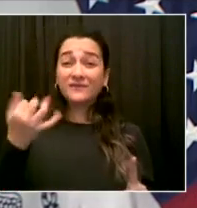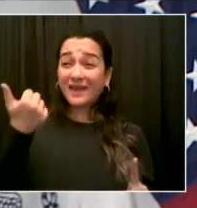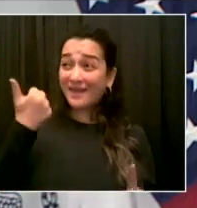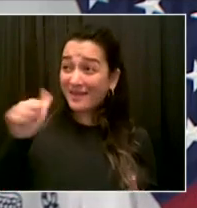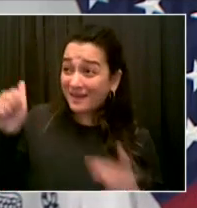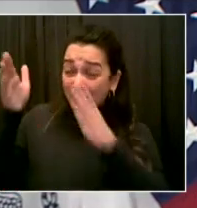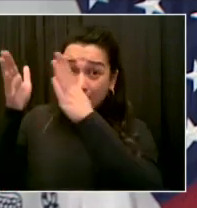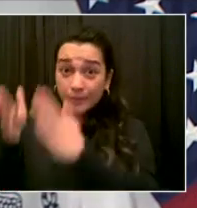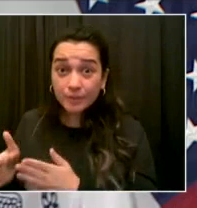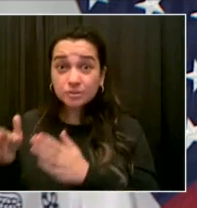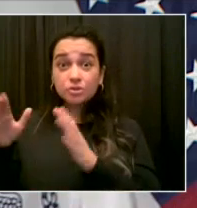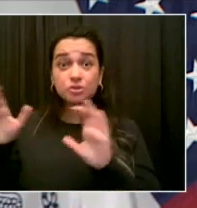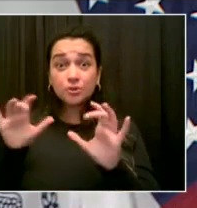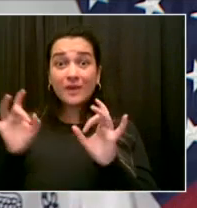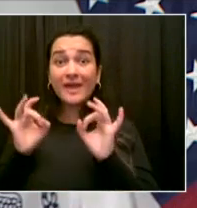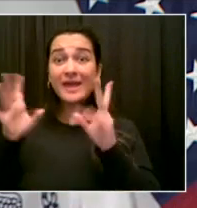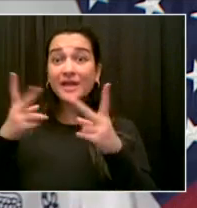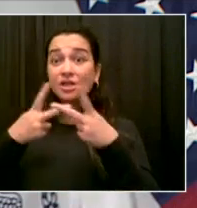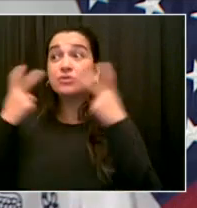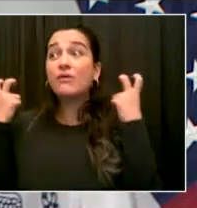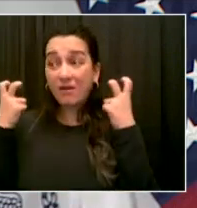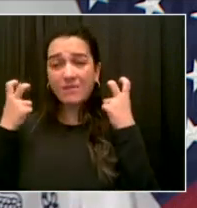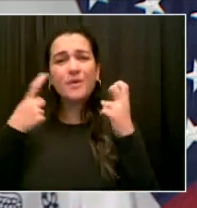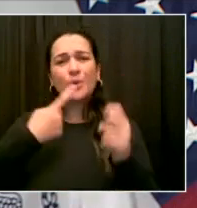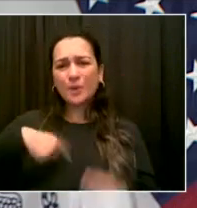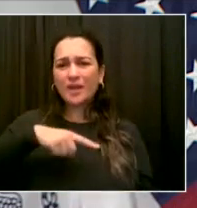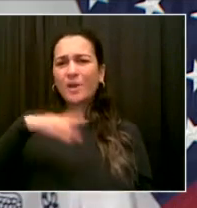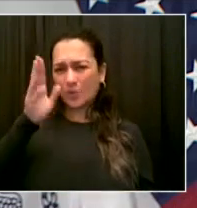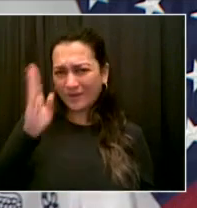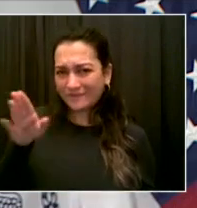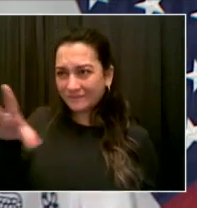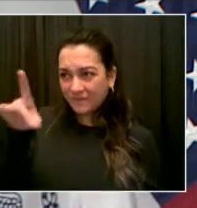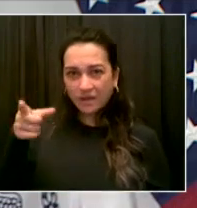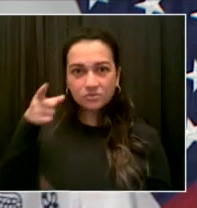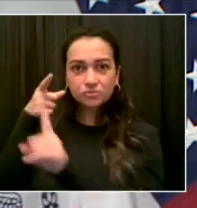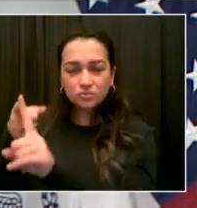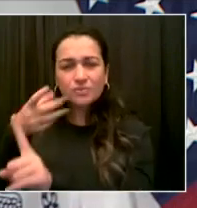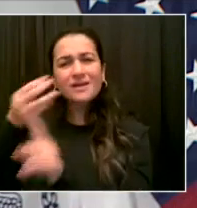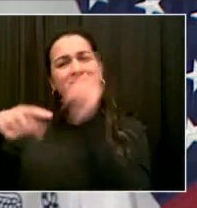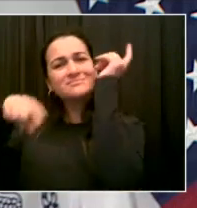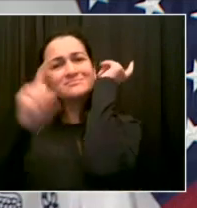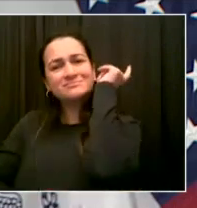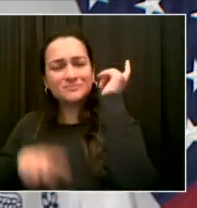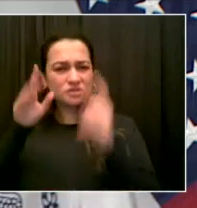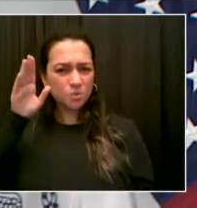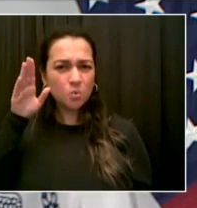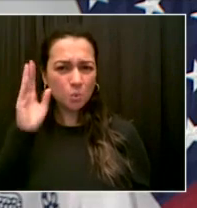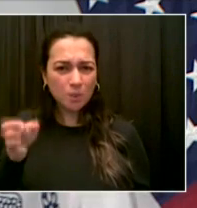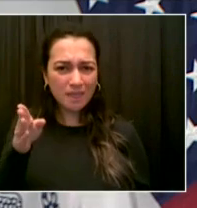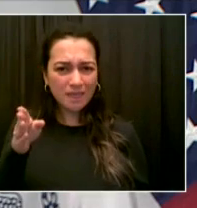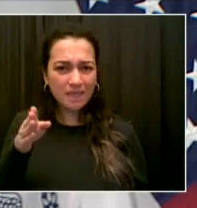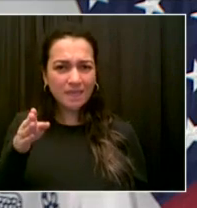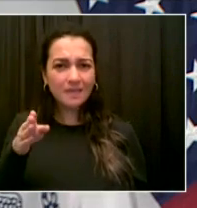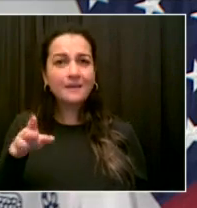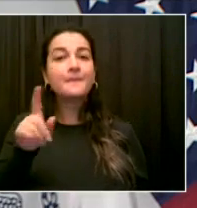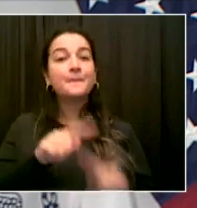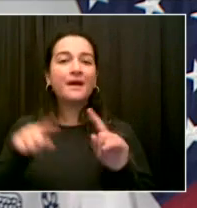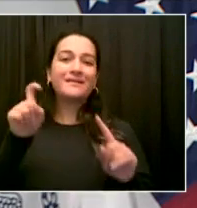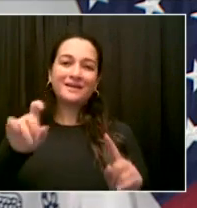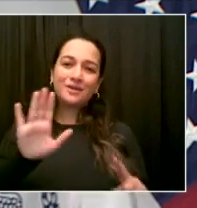is part of how we change this. But it's also about all New Yorkers joining together and supporting the Asian American